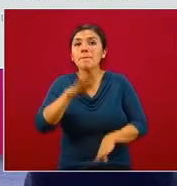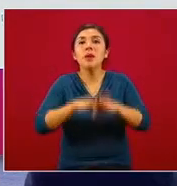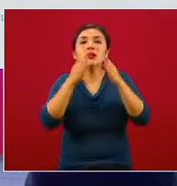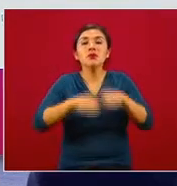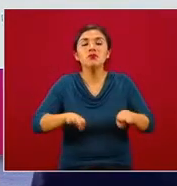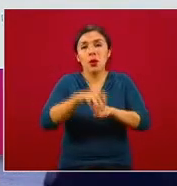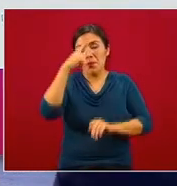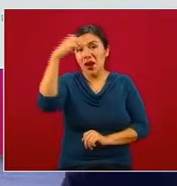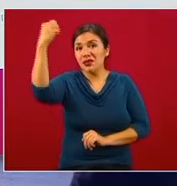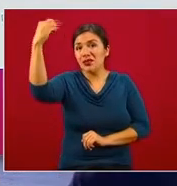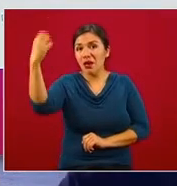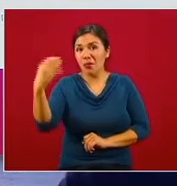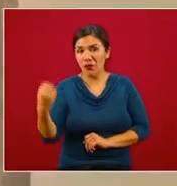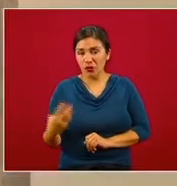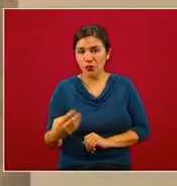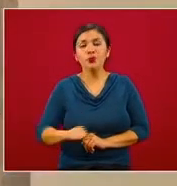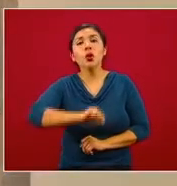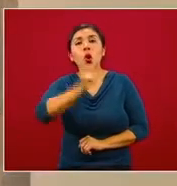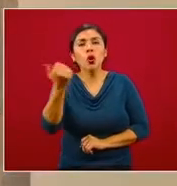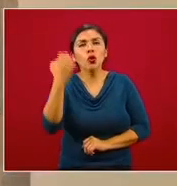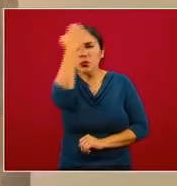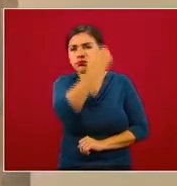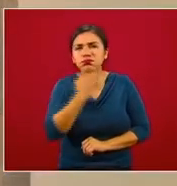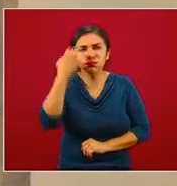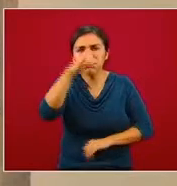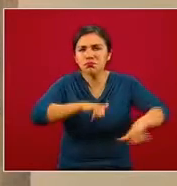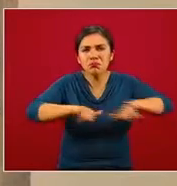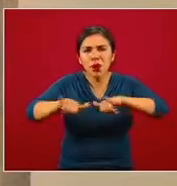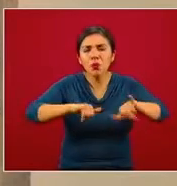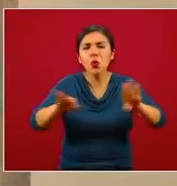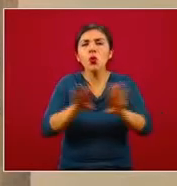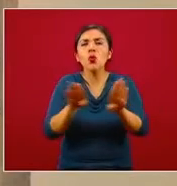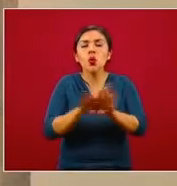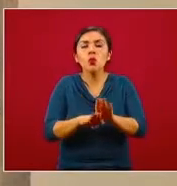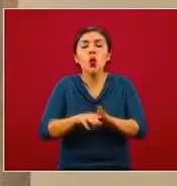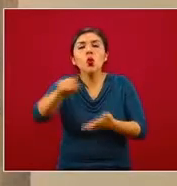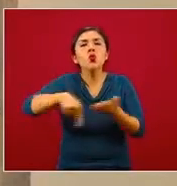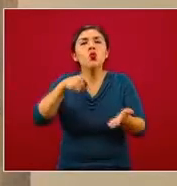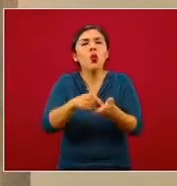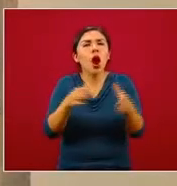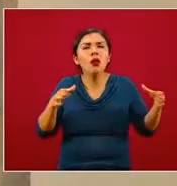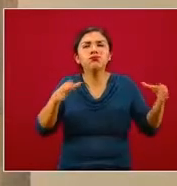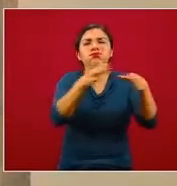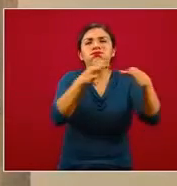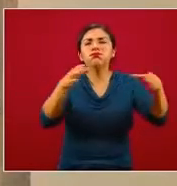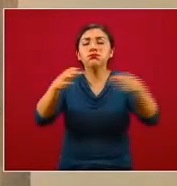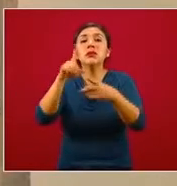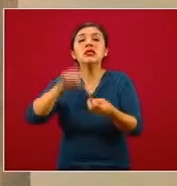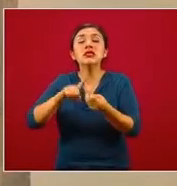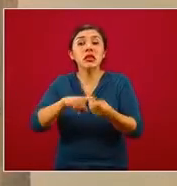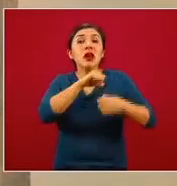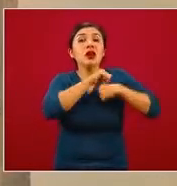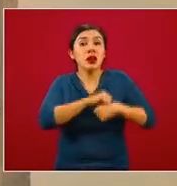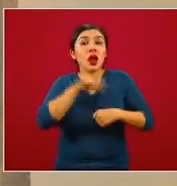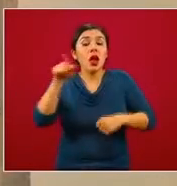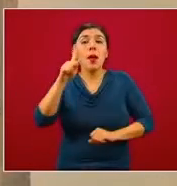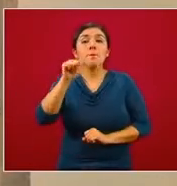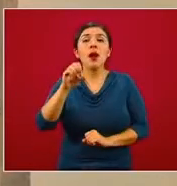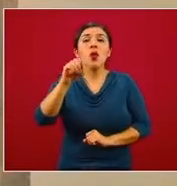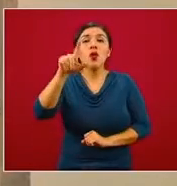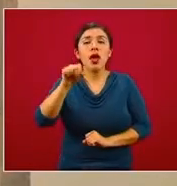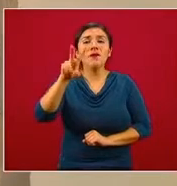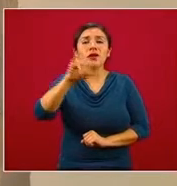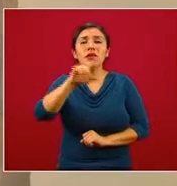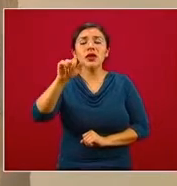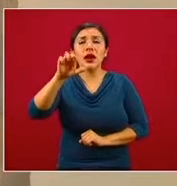Later trends of new cases of COVID-19, and these will all be very important factors going into the stoplight.